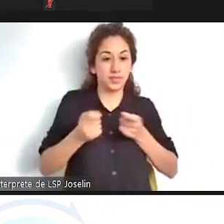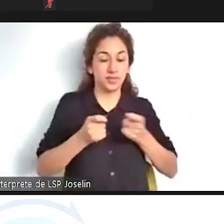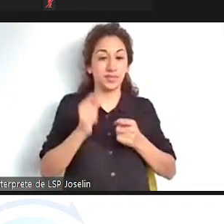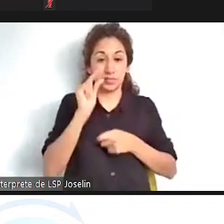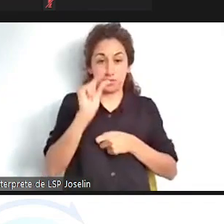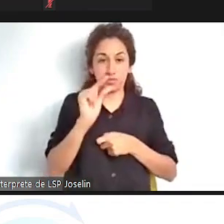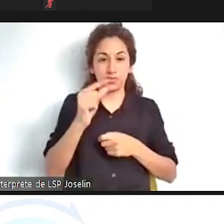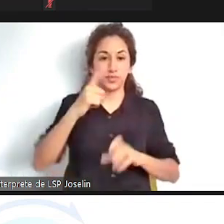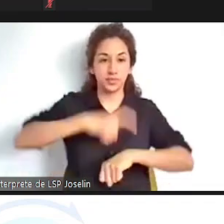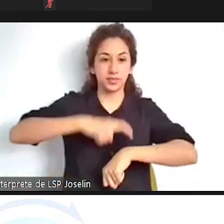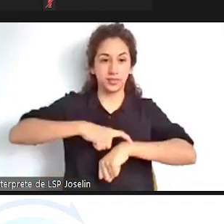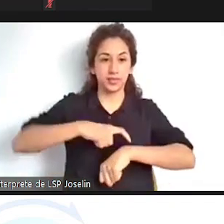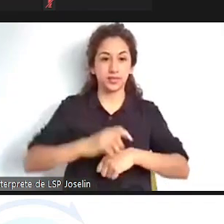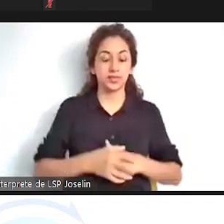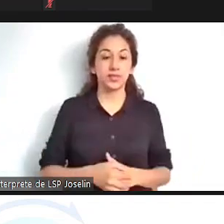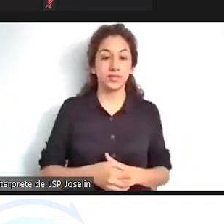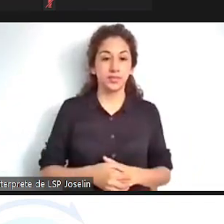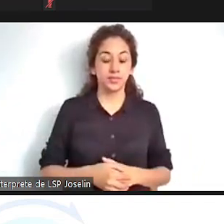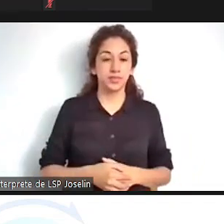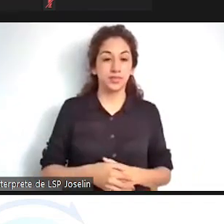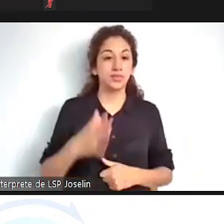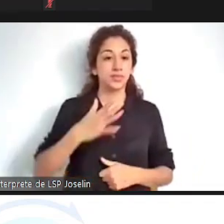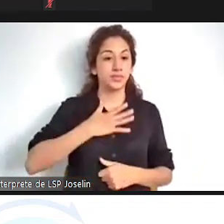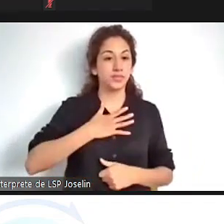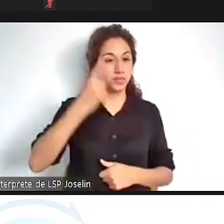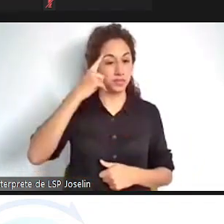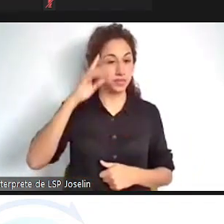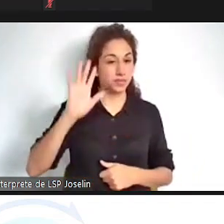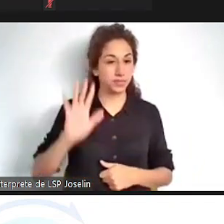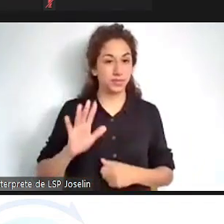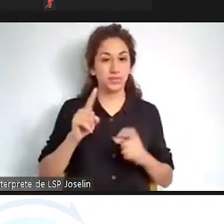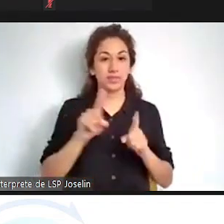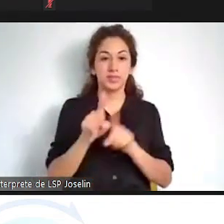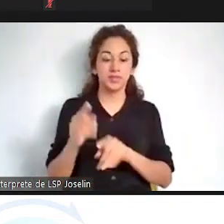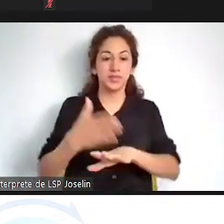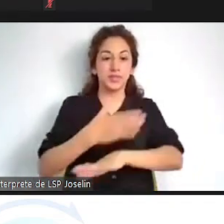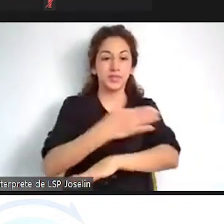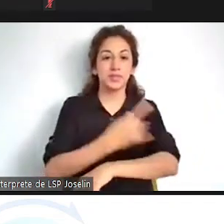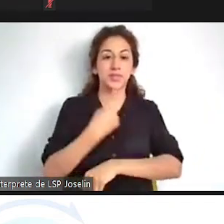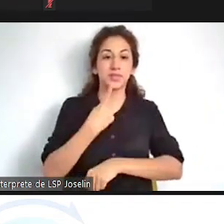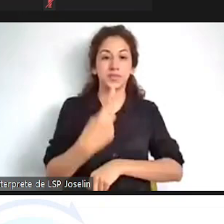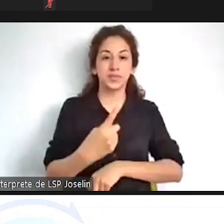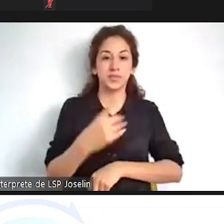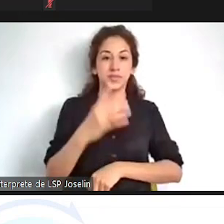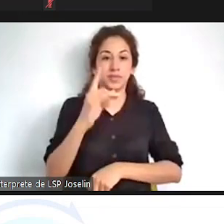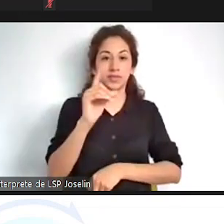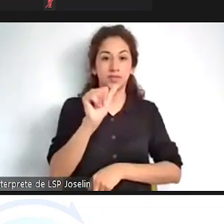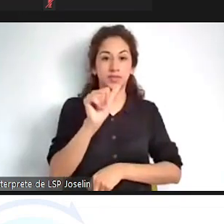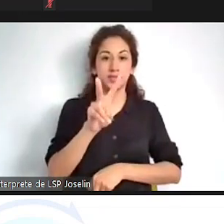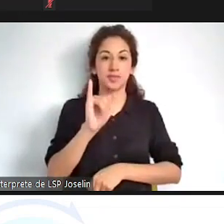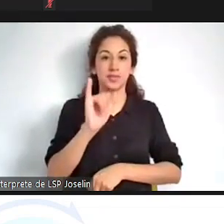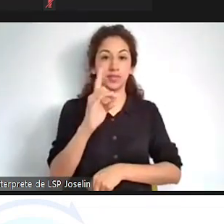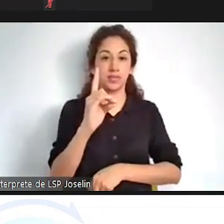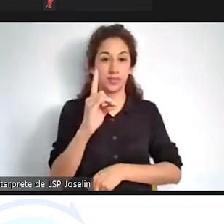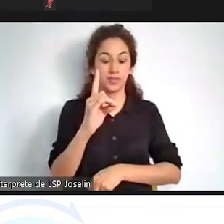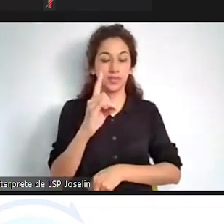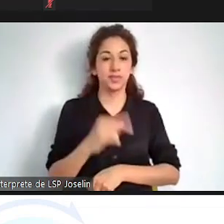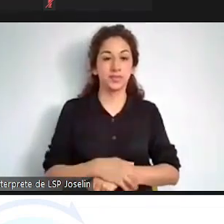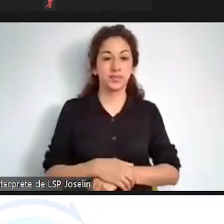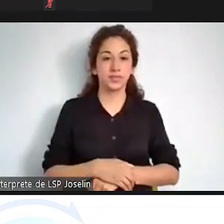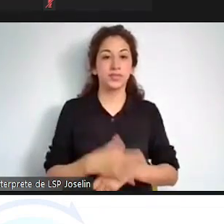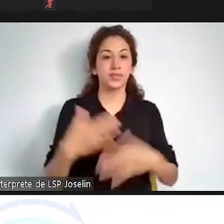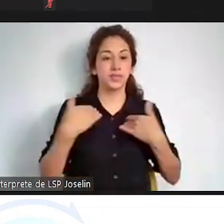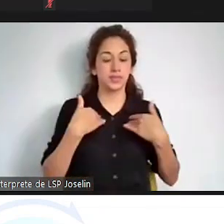that they are going to be seeing shortly i think that as also david was